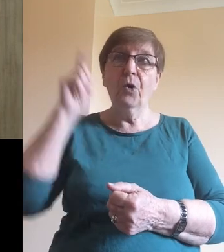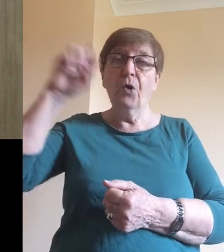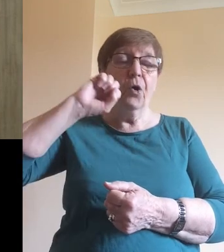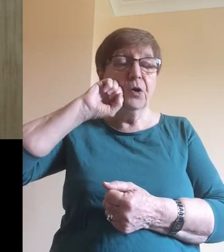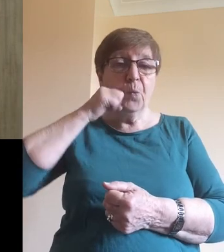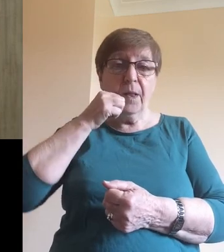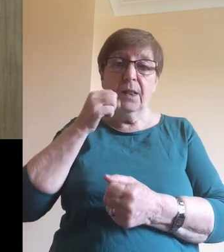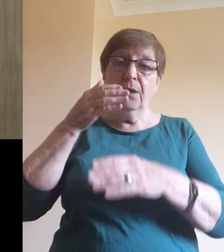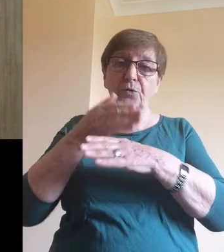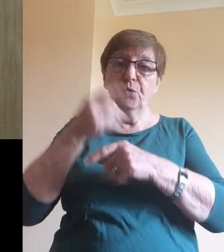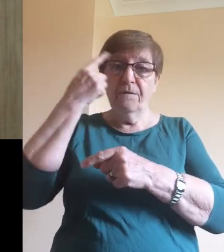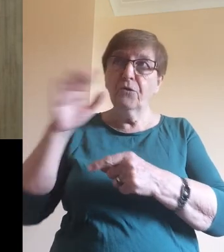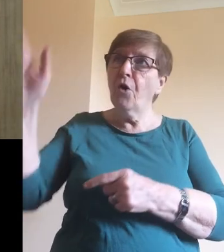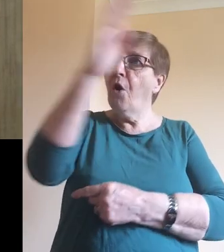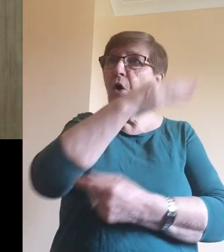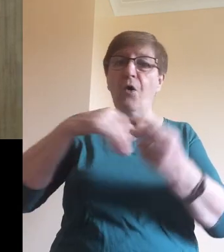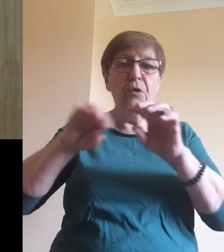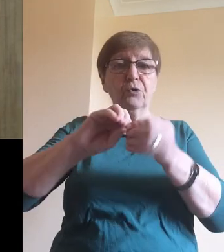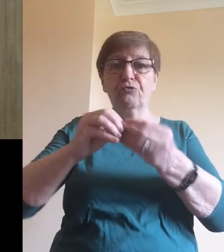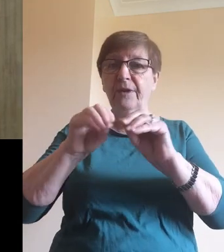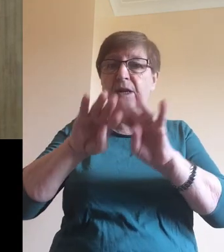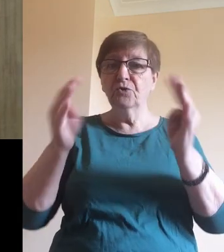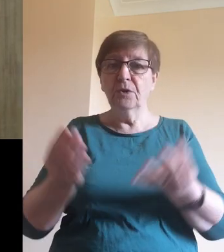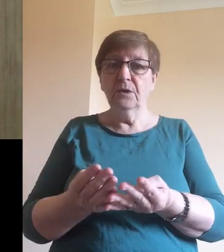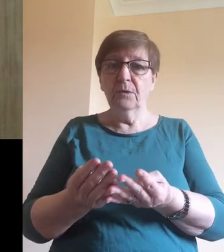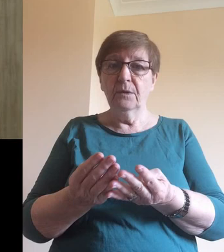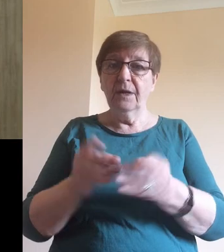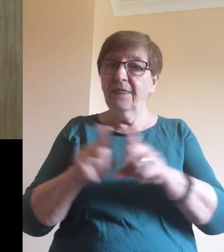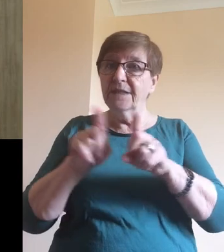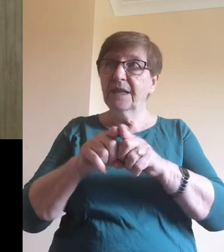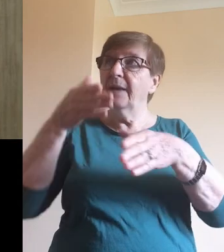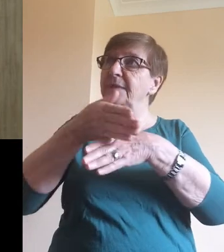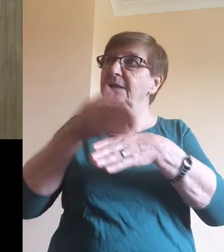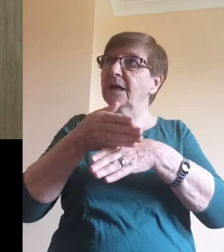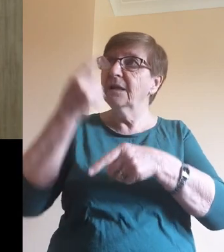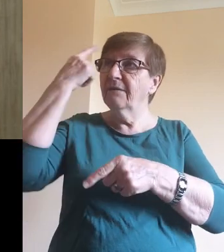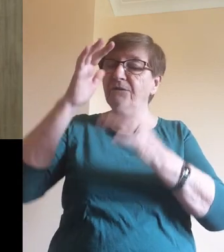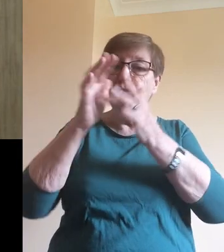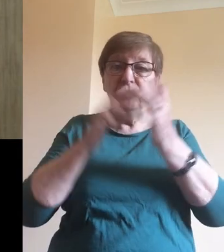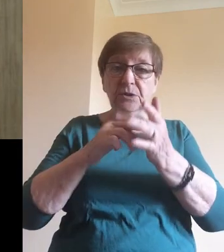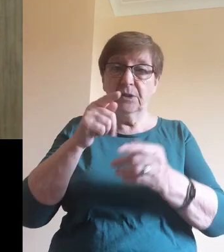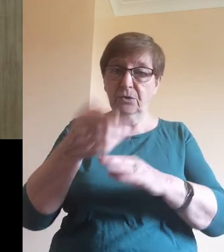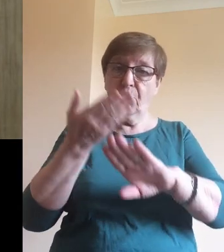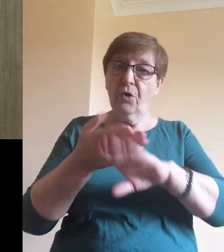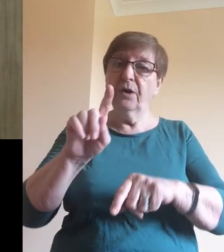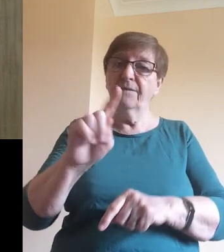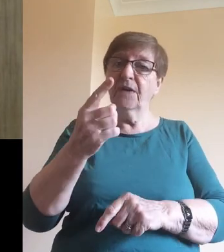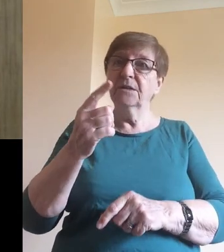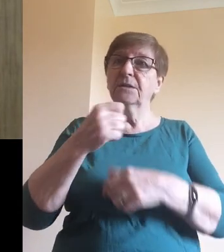of creation what he did for Jesus that first Easter Sunday.